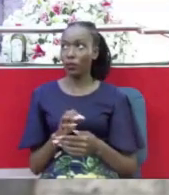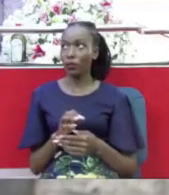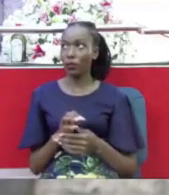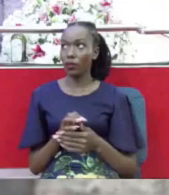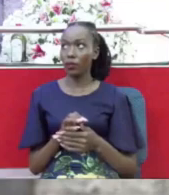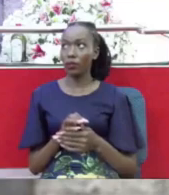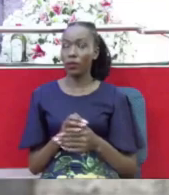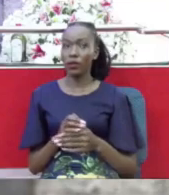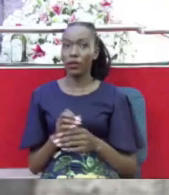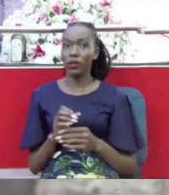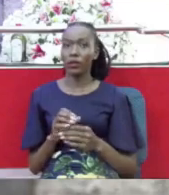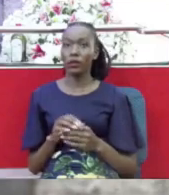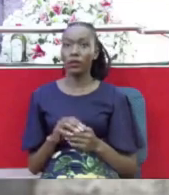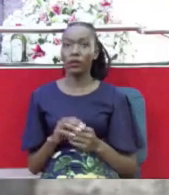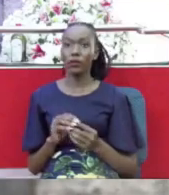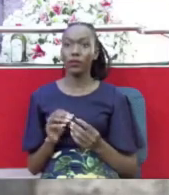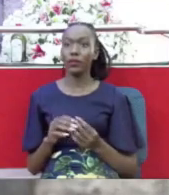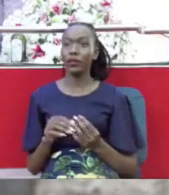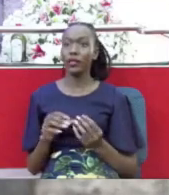wapo utafiti mahali hapa